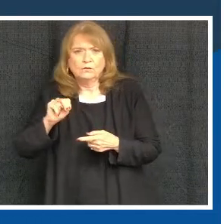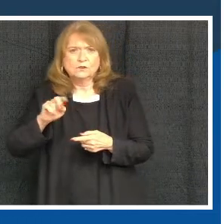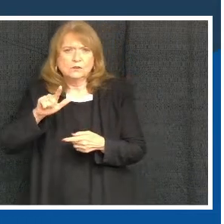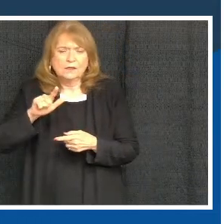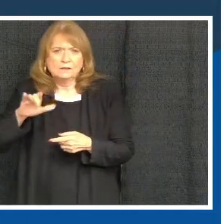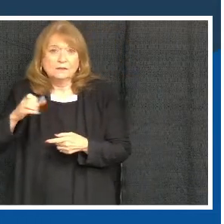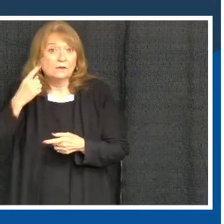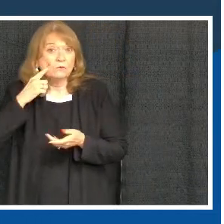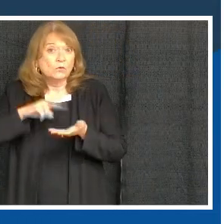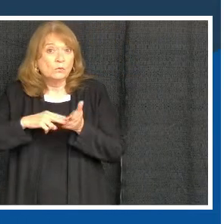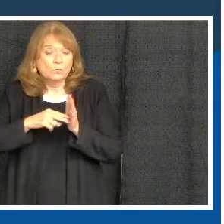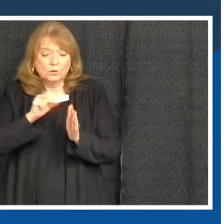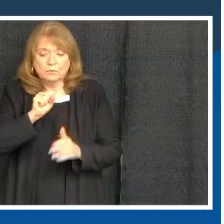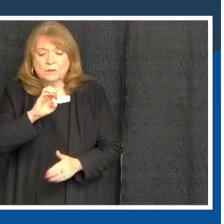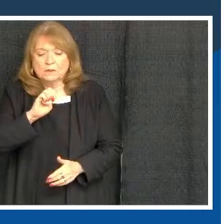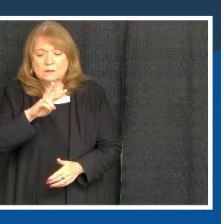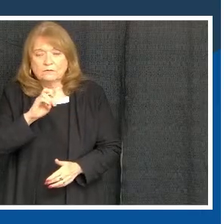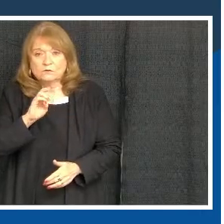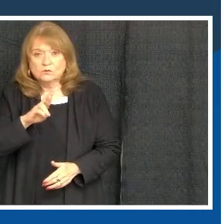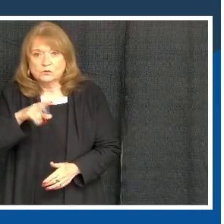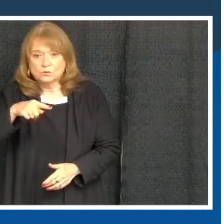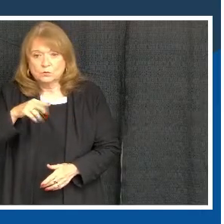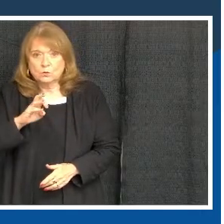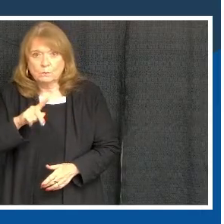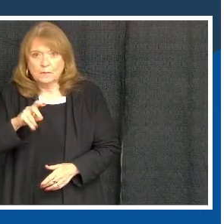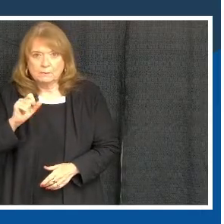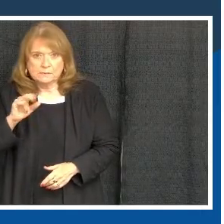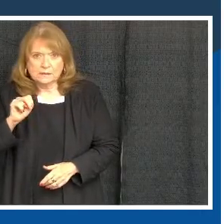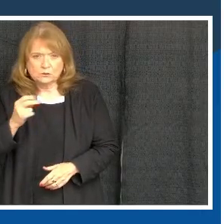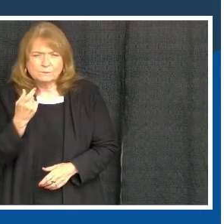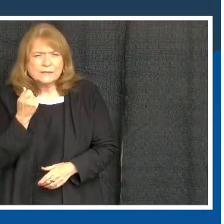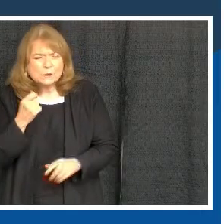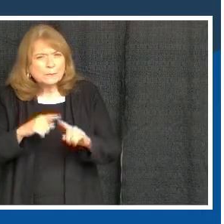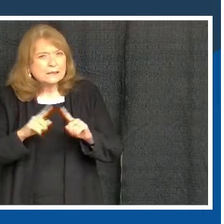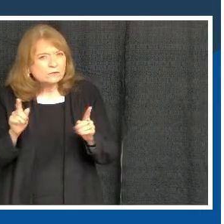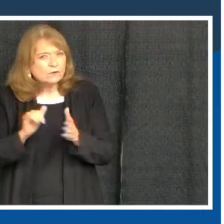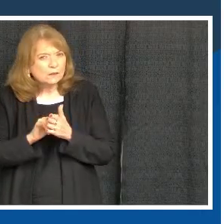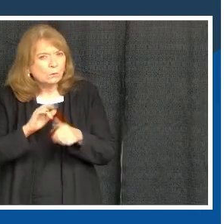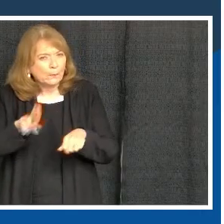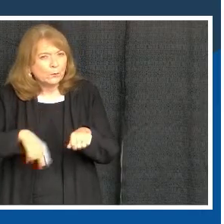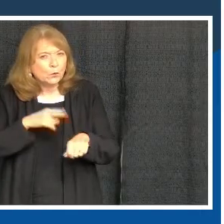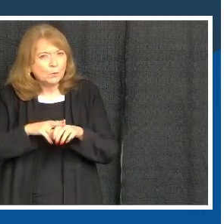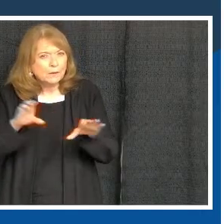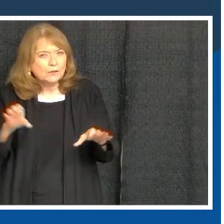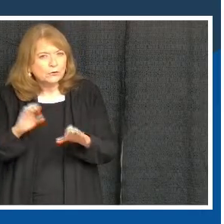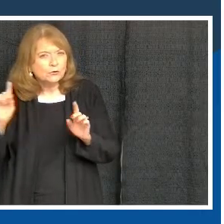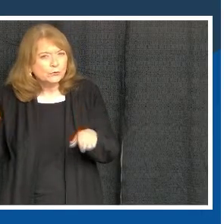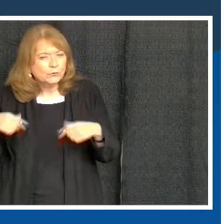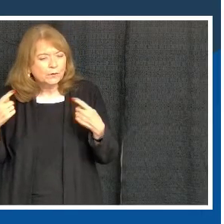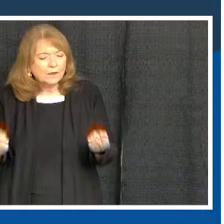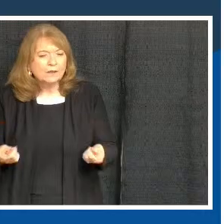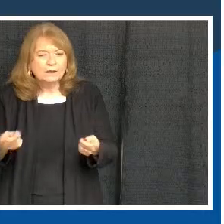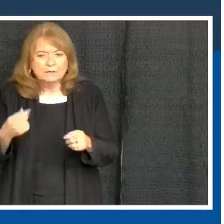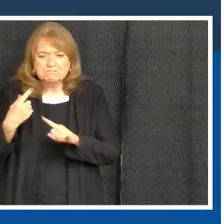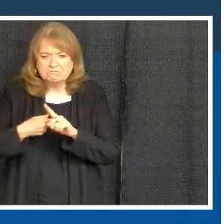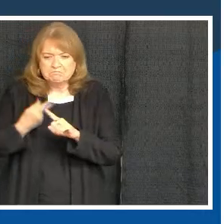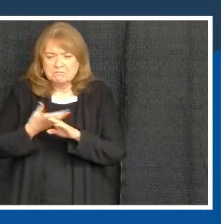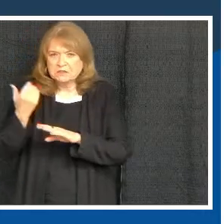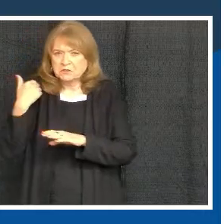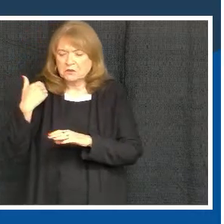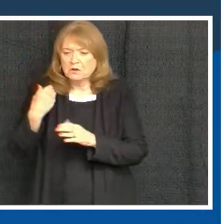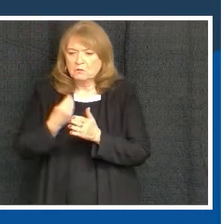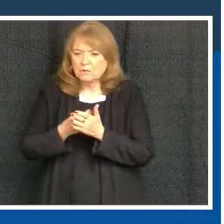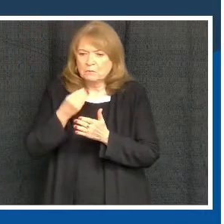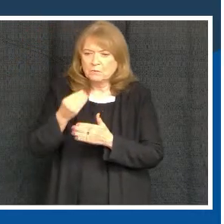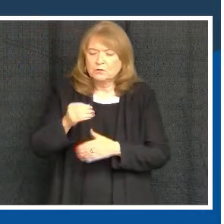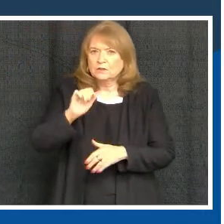for the purpose of a sewer pump station. This one's a little bit different than the run-of-the-mill that we usually do. Some months ago, we approved the purchase of a